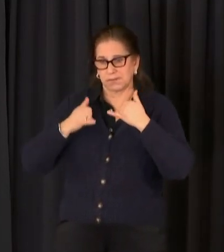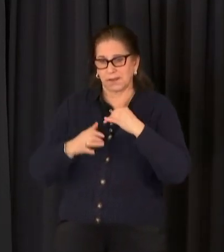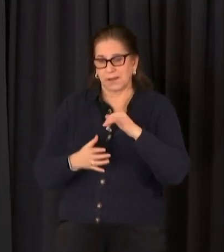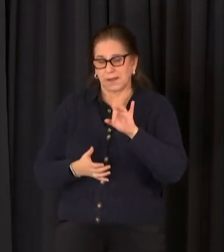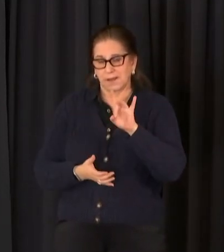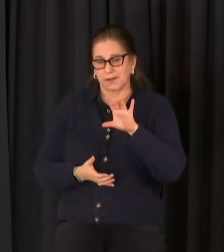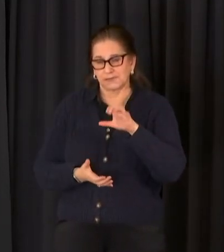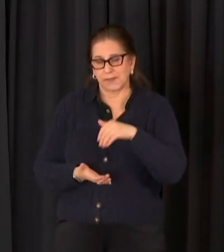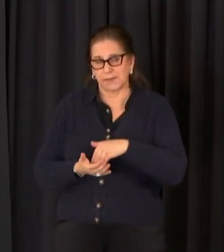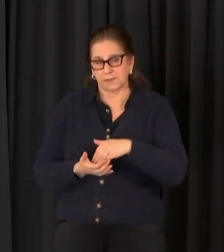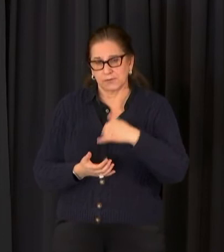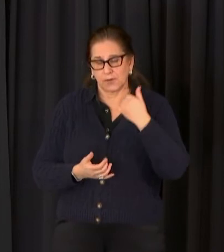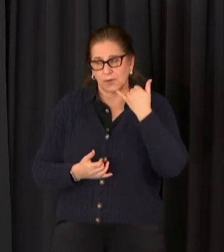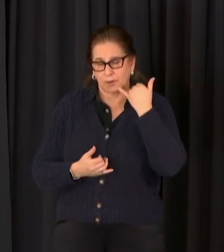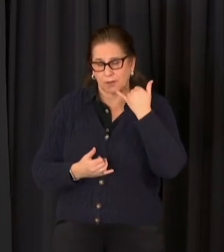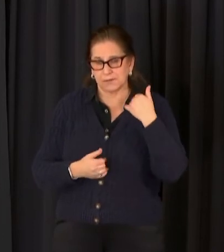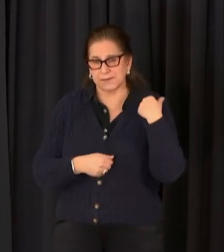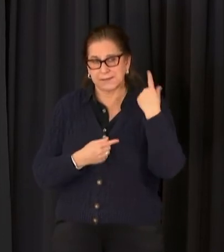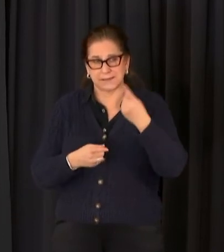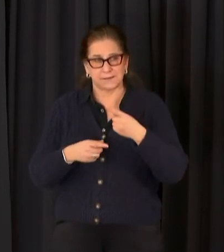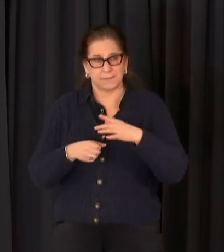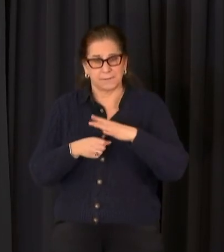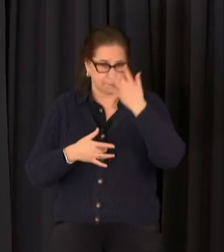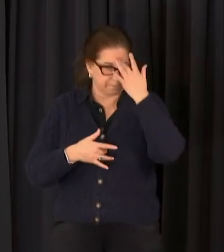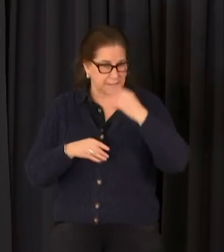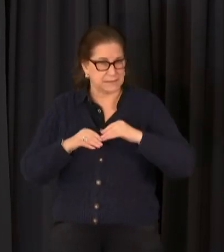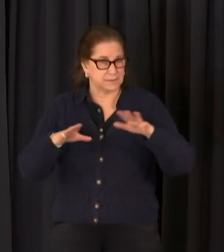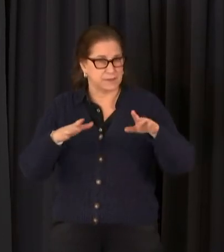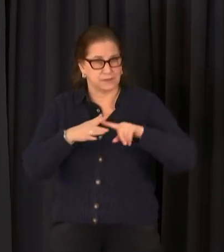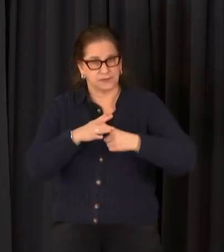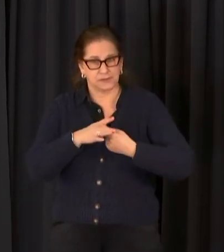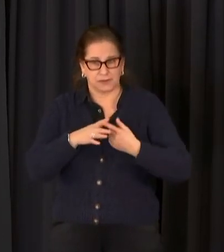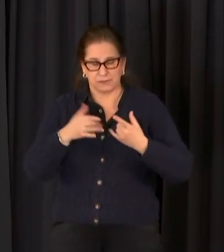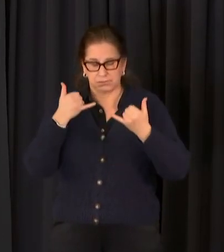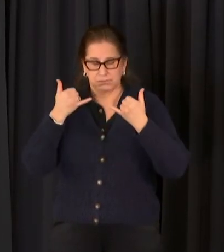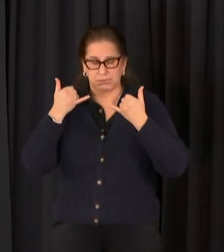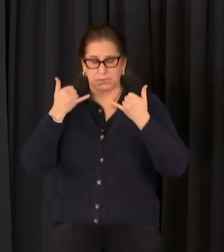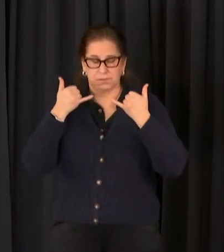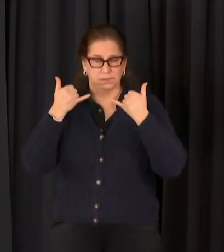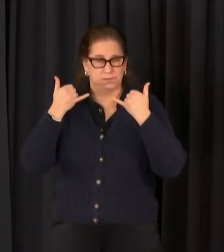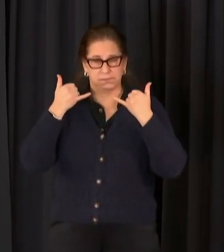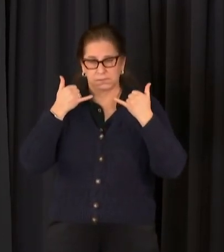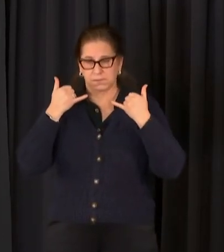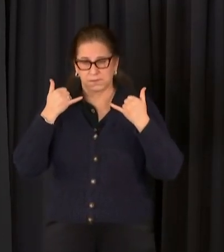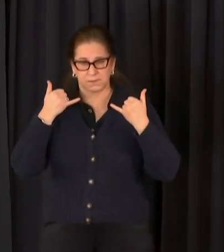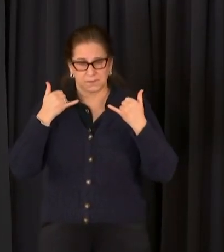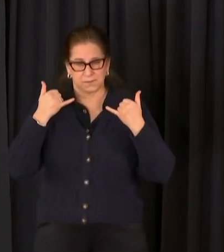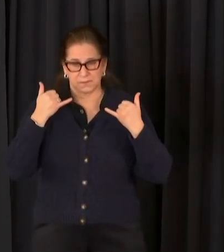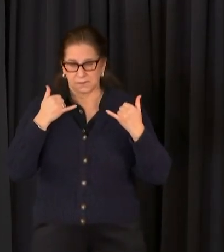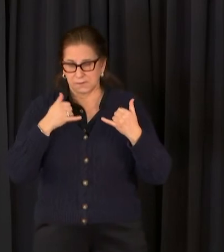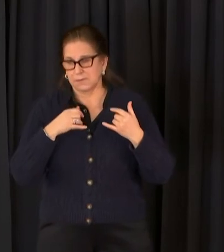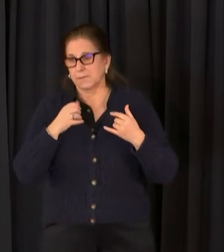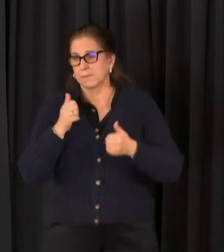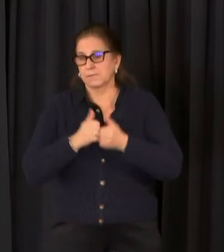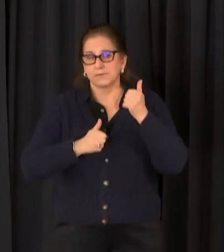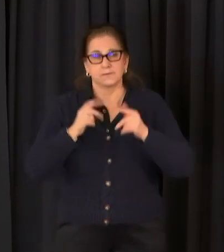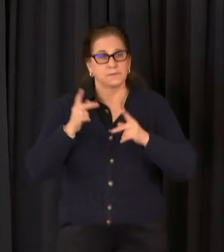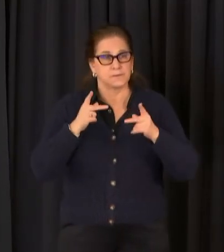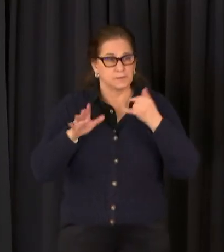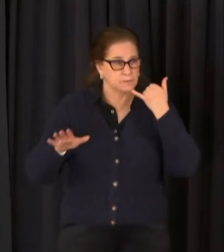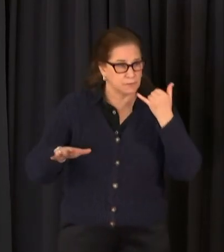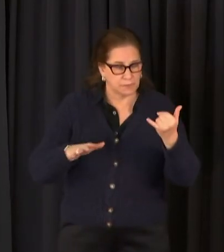since the beginning of the pandemic. Our call wait time as of Friday afternoon was about 45 minutes. The